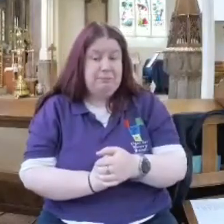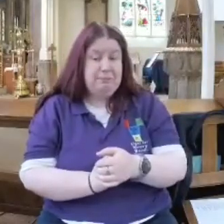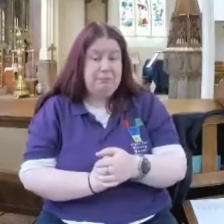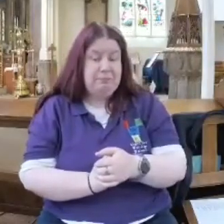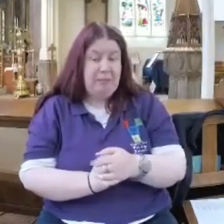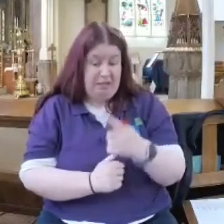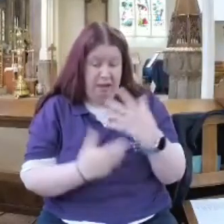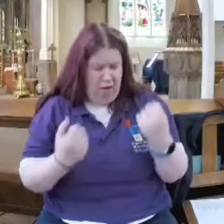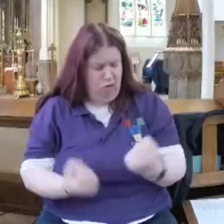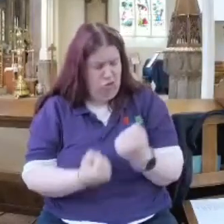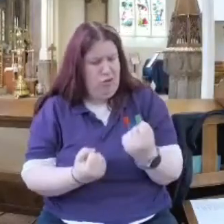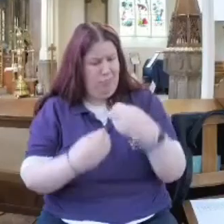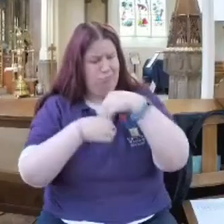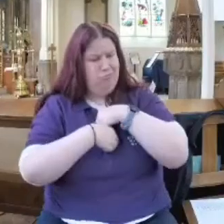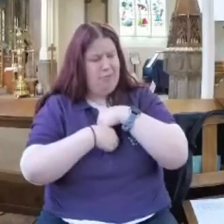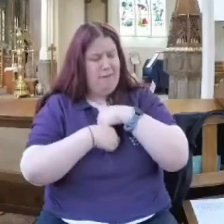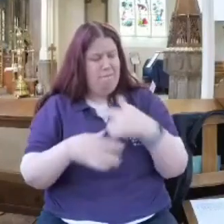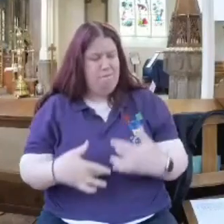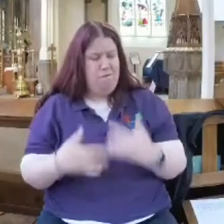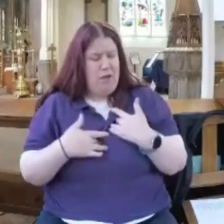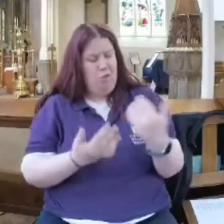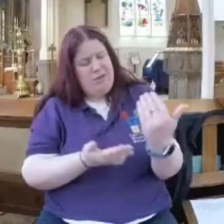energizes and gives security.